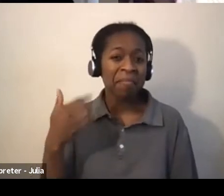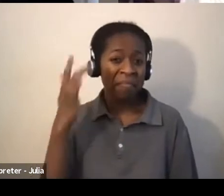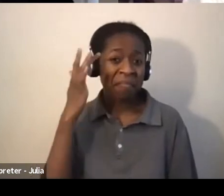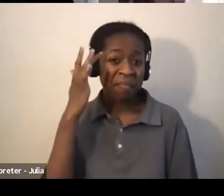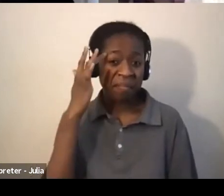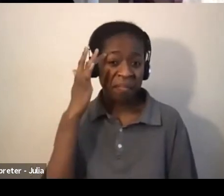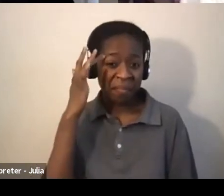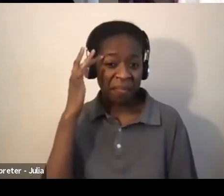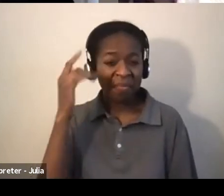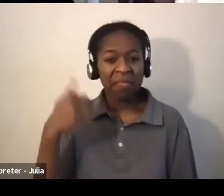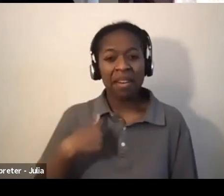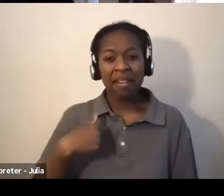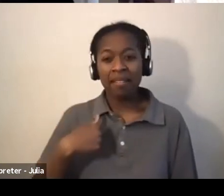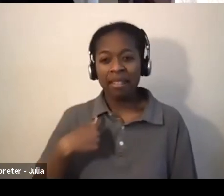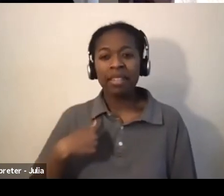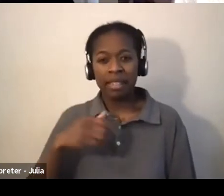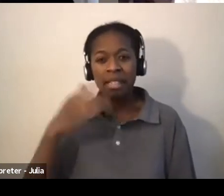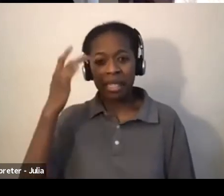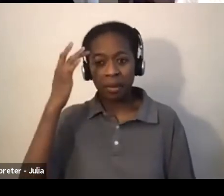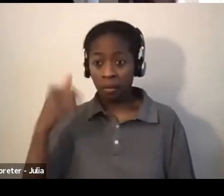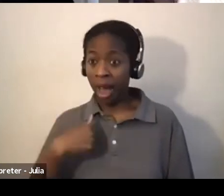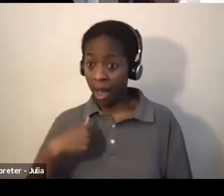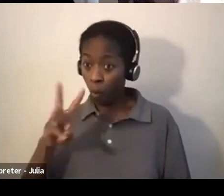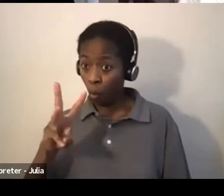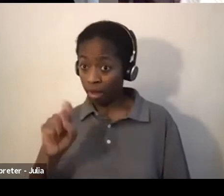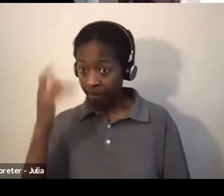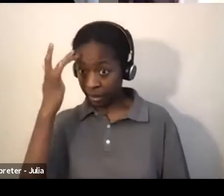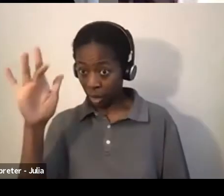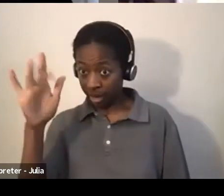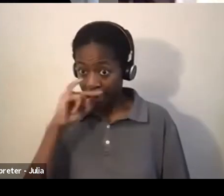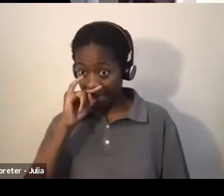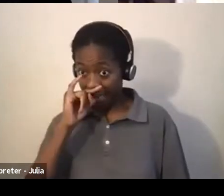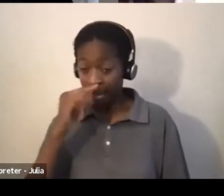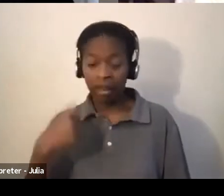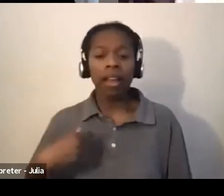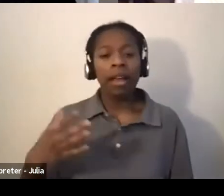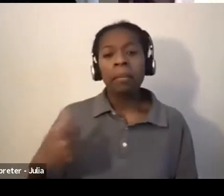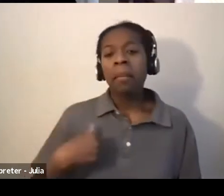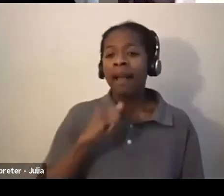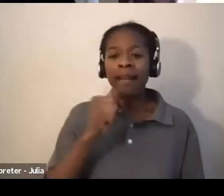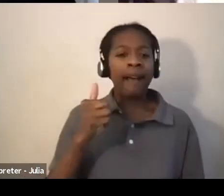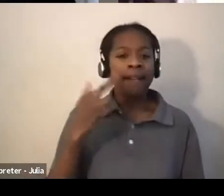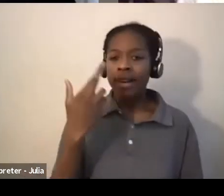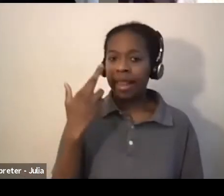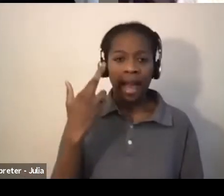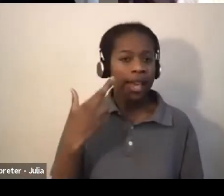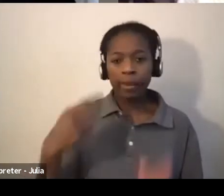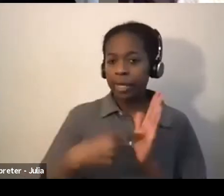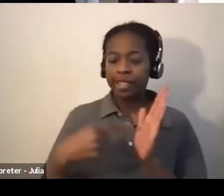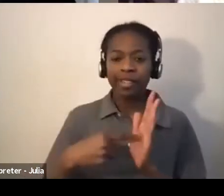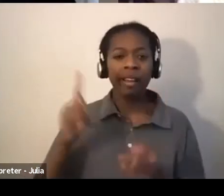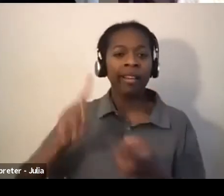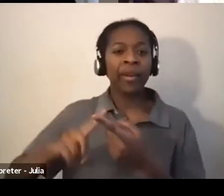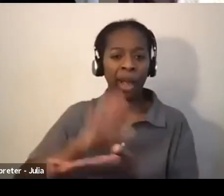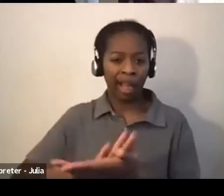didn't start learning to like this whole misinterpretation until I got to my first year of college. at Rio Hondo,